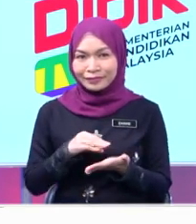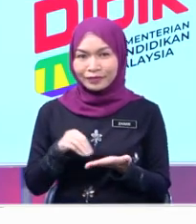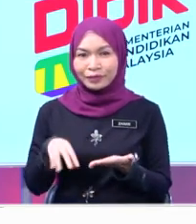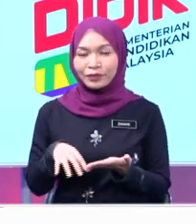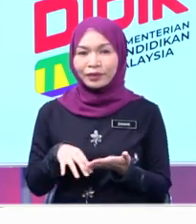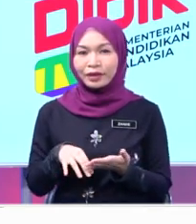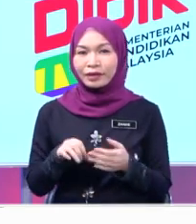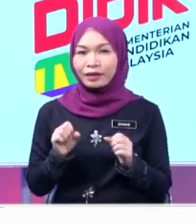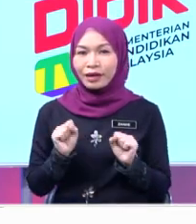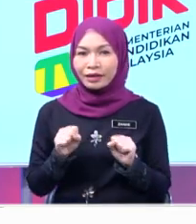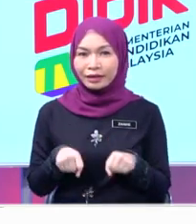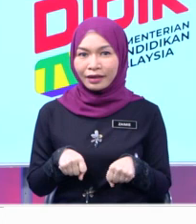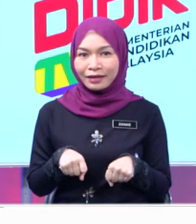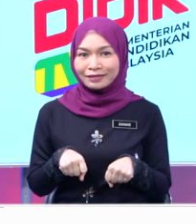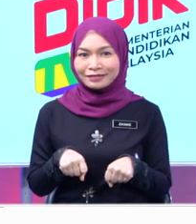bags with them when they go out.